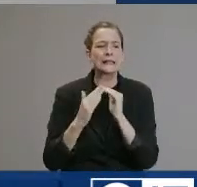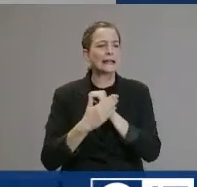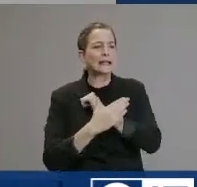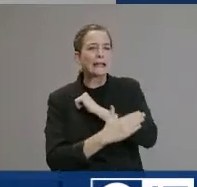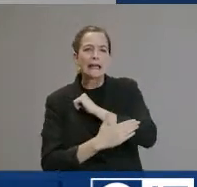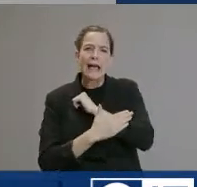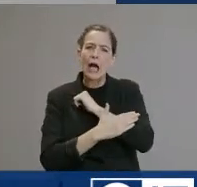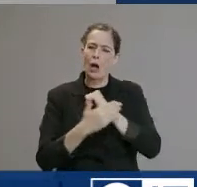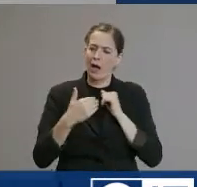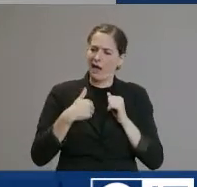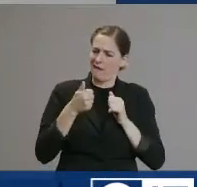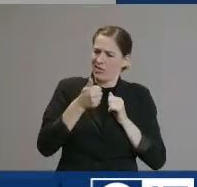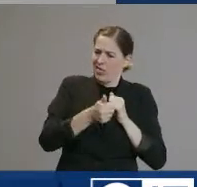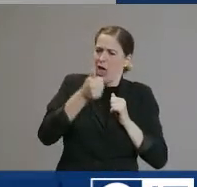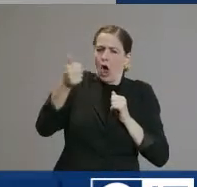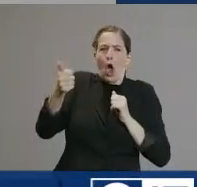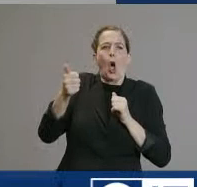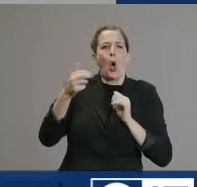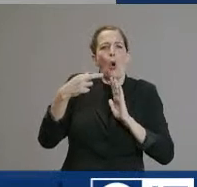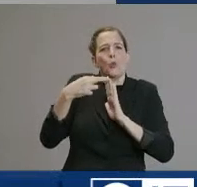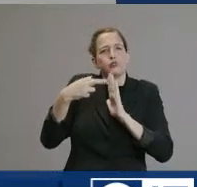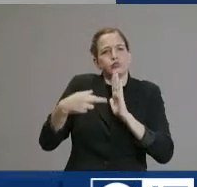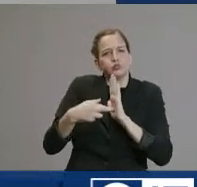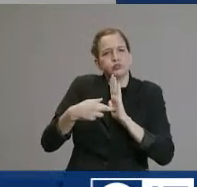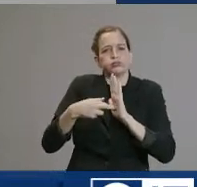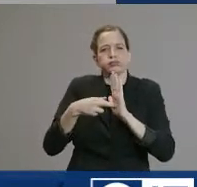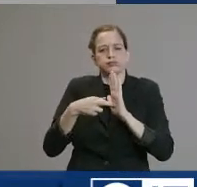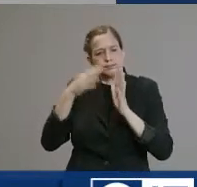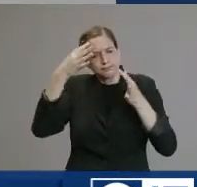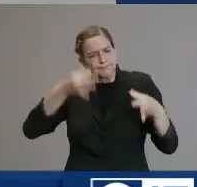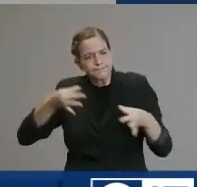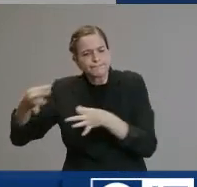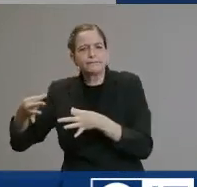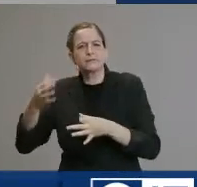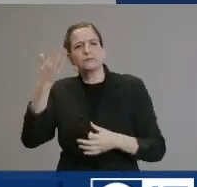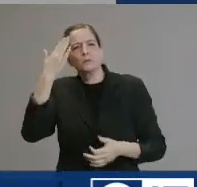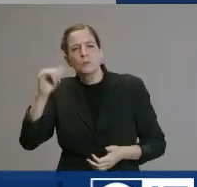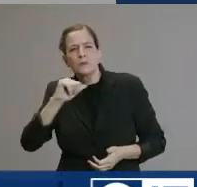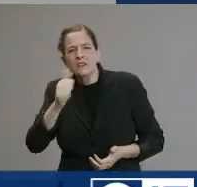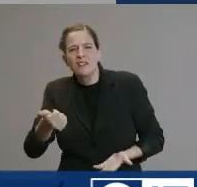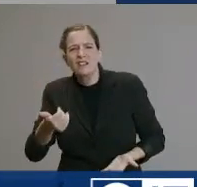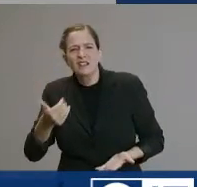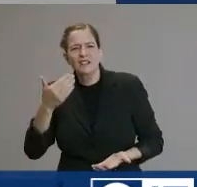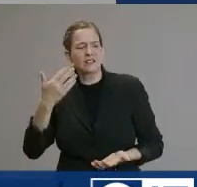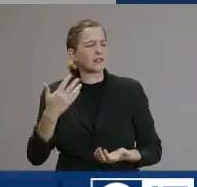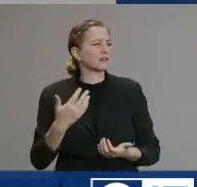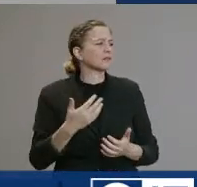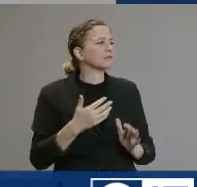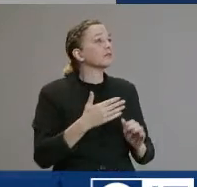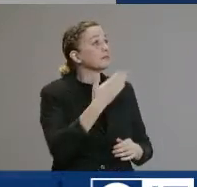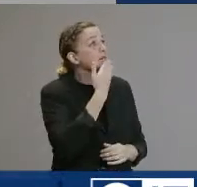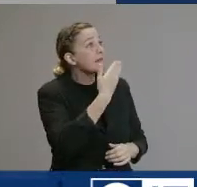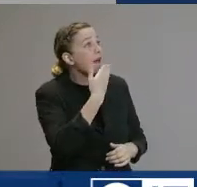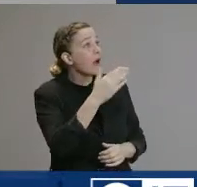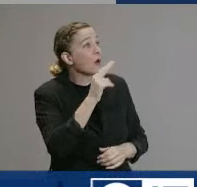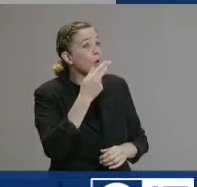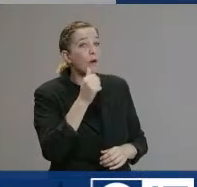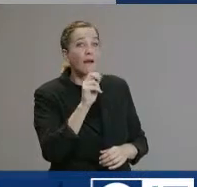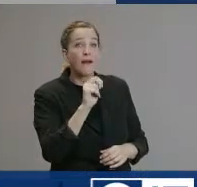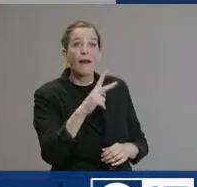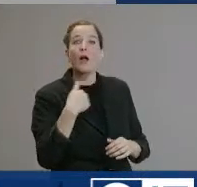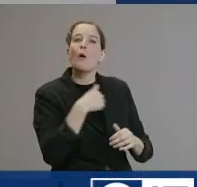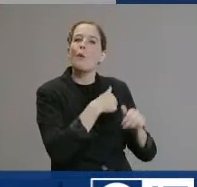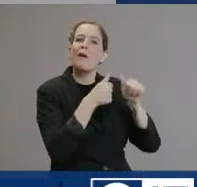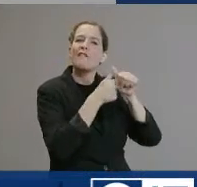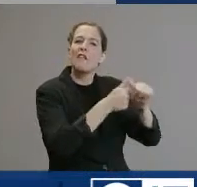doing? Thank you, Hank. We've been following the White House gating criteria along with the Centers for Disease Control. It